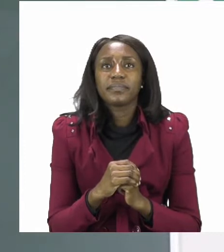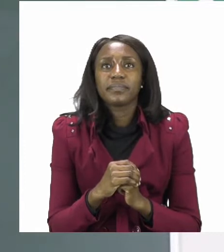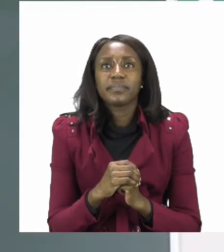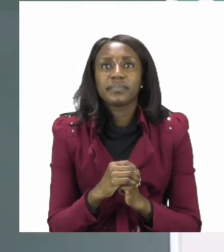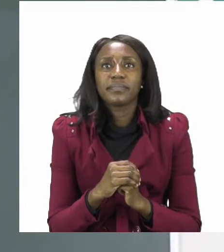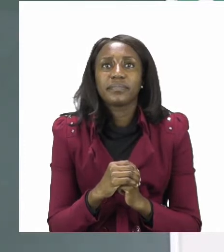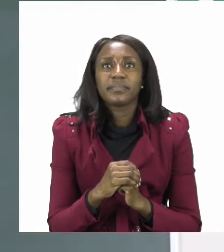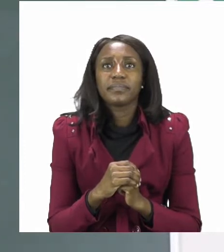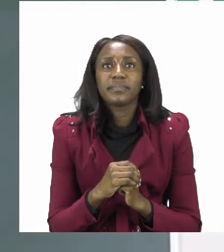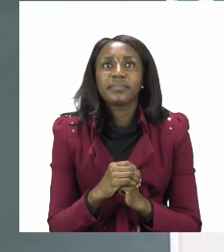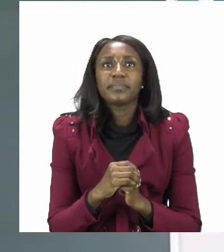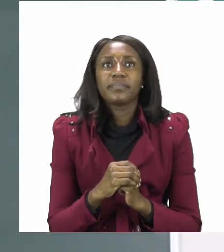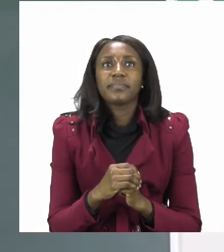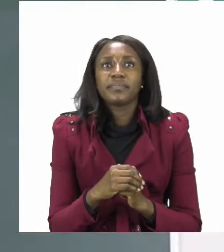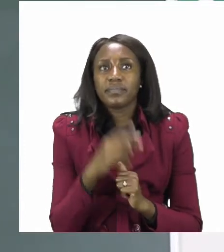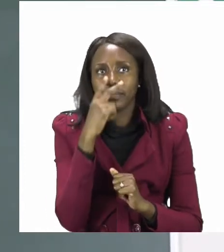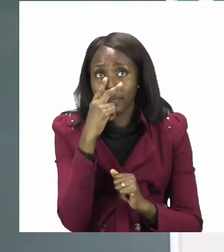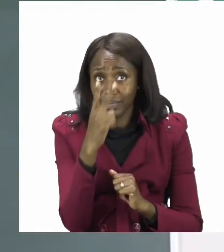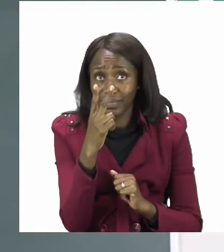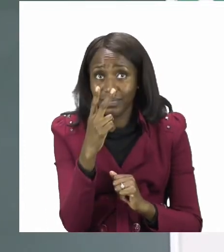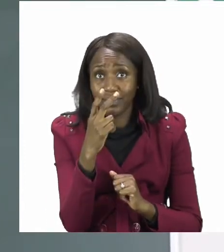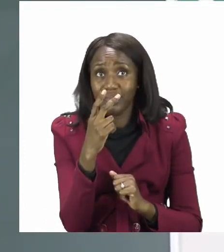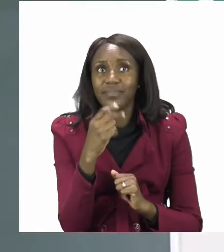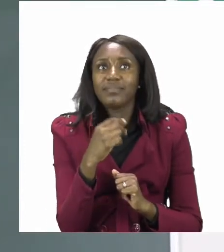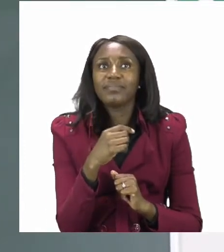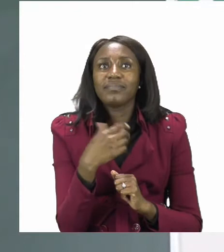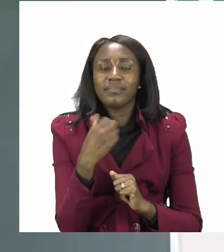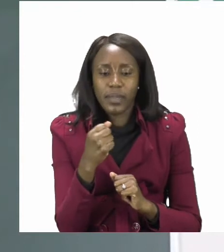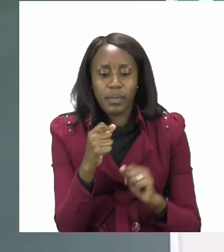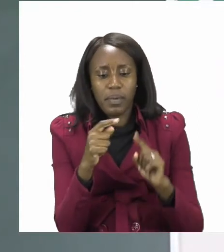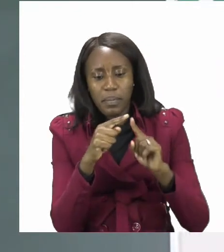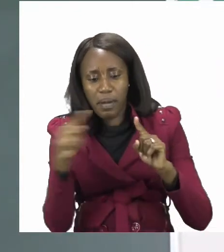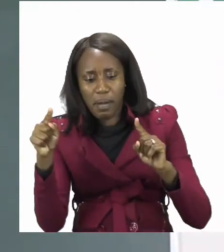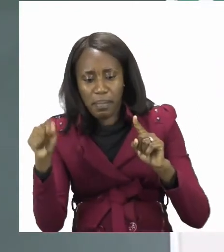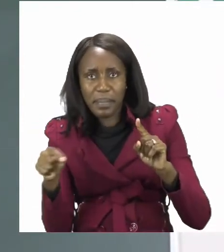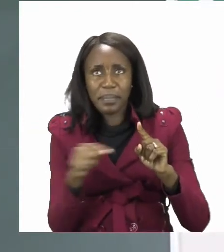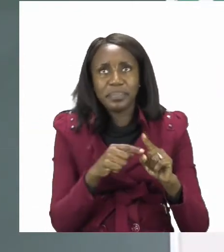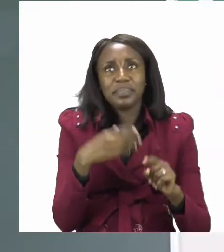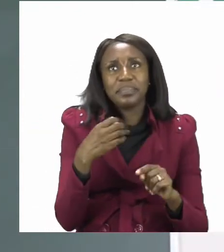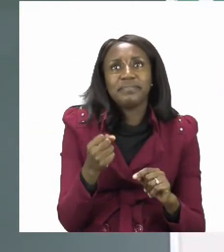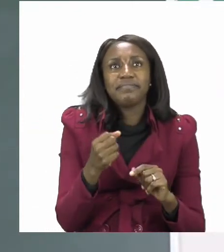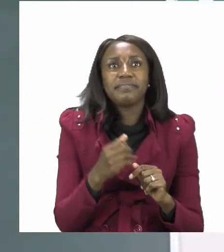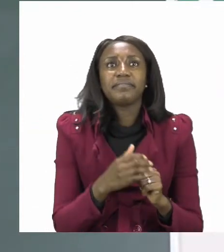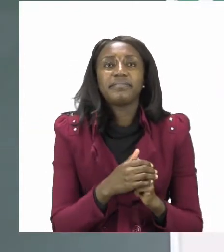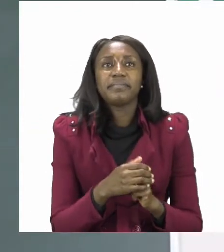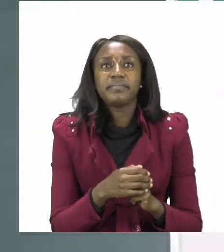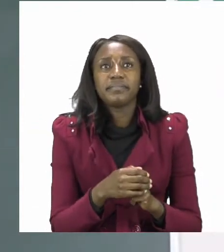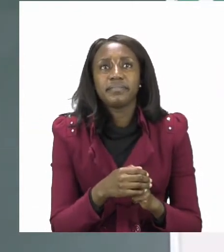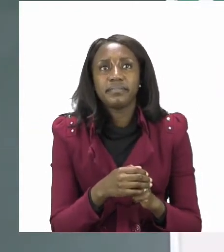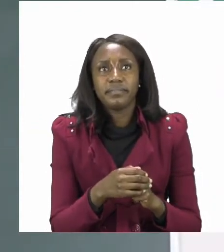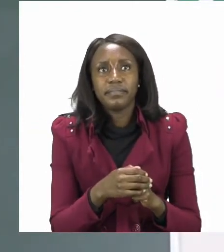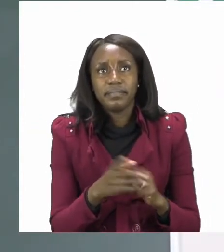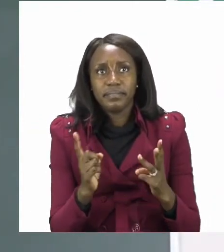rectangle. You can also see that it has some of the rectangle parts in it as well. The next line that we're